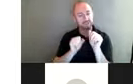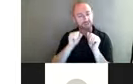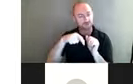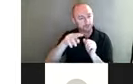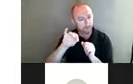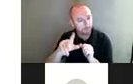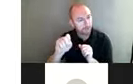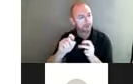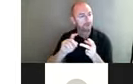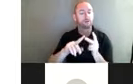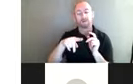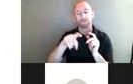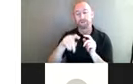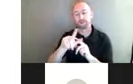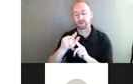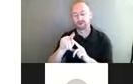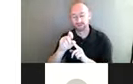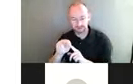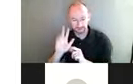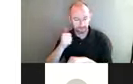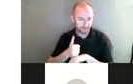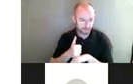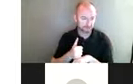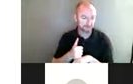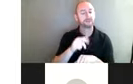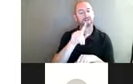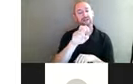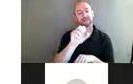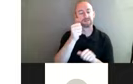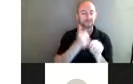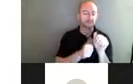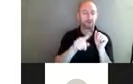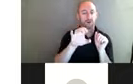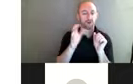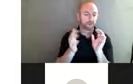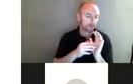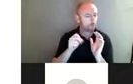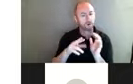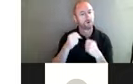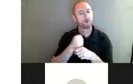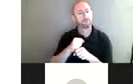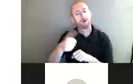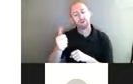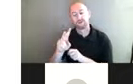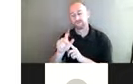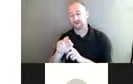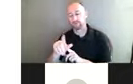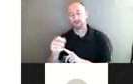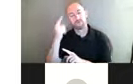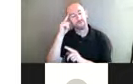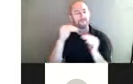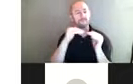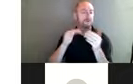a population-based measure, cases per 100,000, or using another variable to make it so that you can actually make fair comparisons